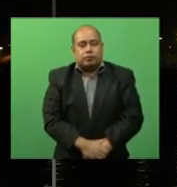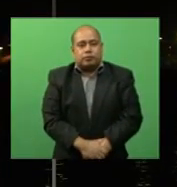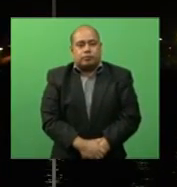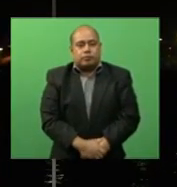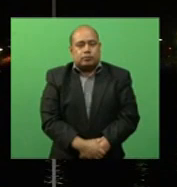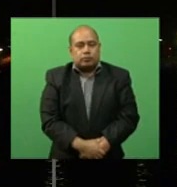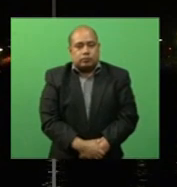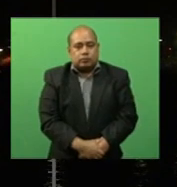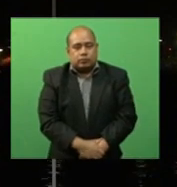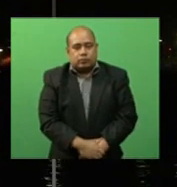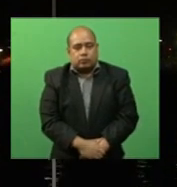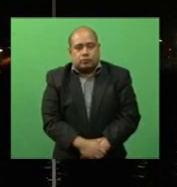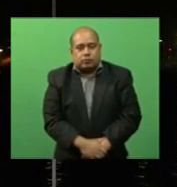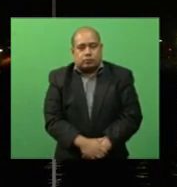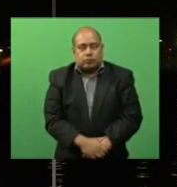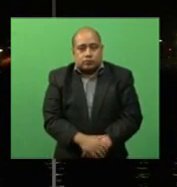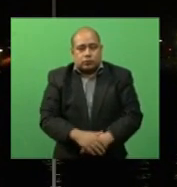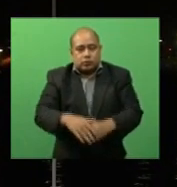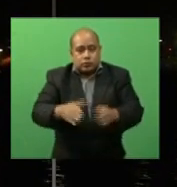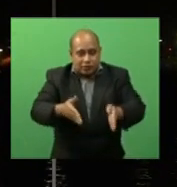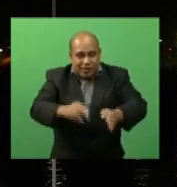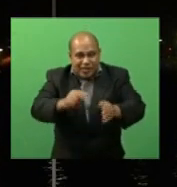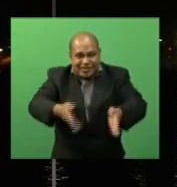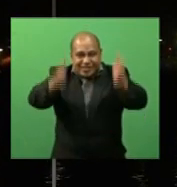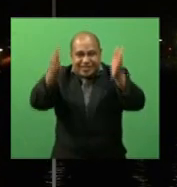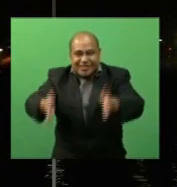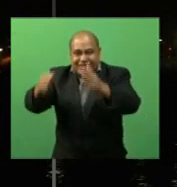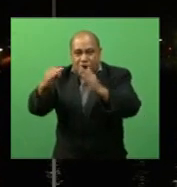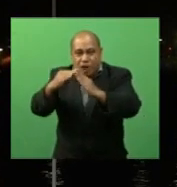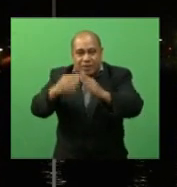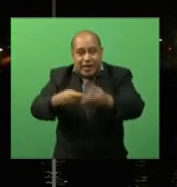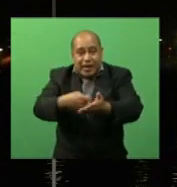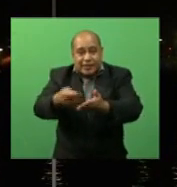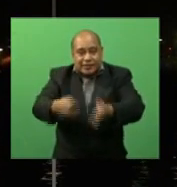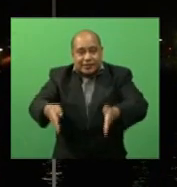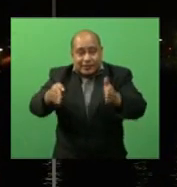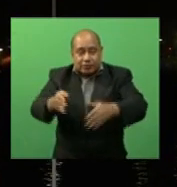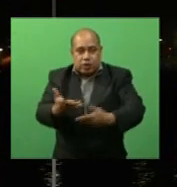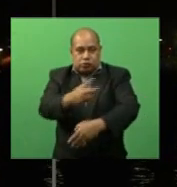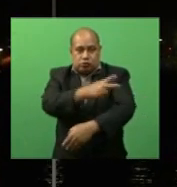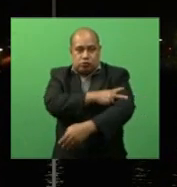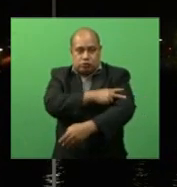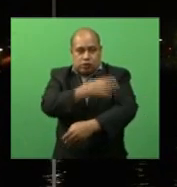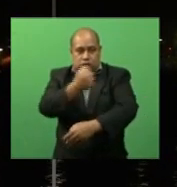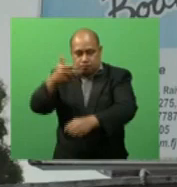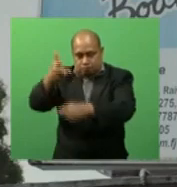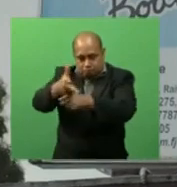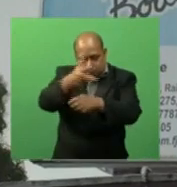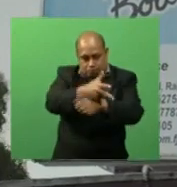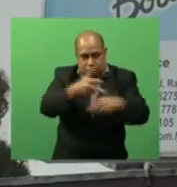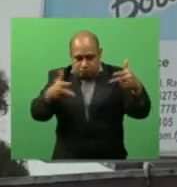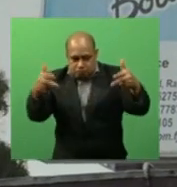The Public Rental Board has installed CCTV cameras in its flats to enhance their security.